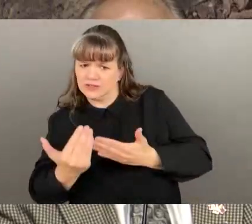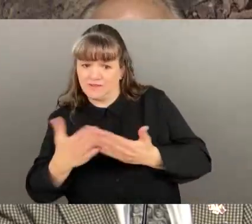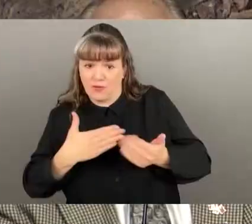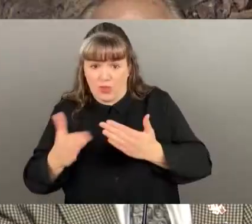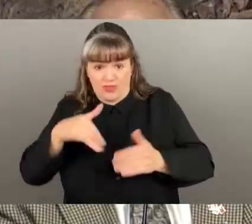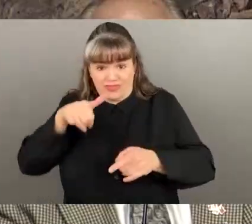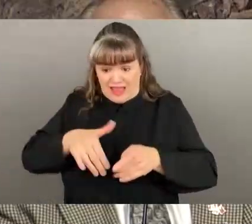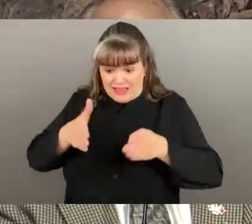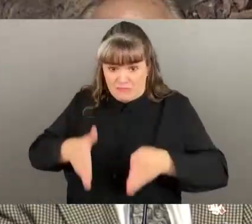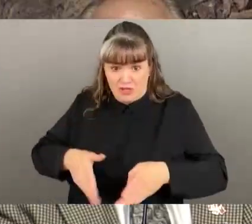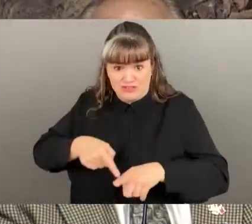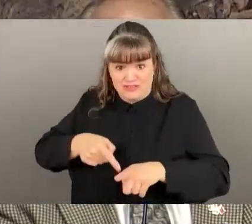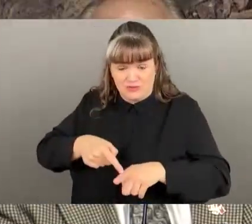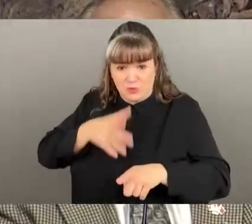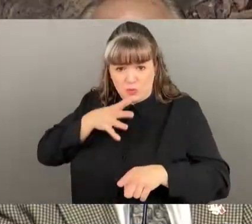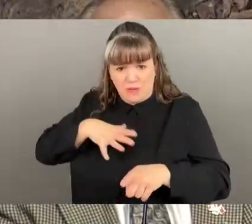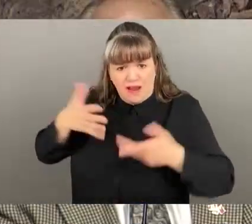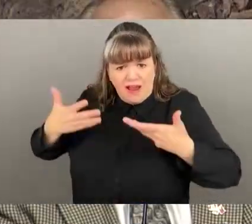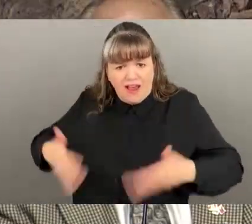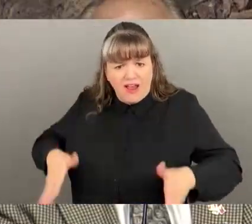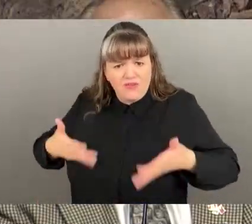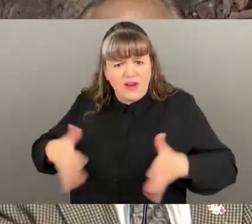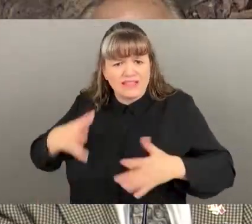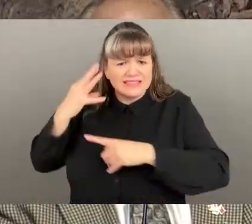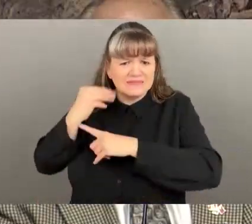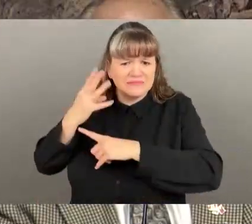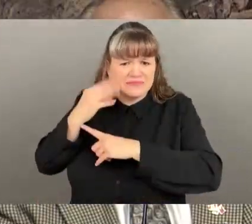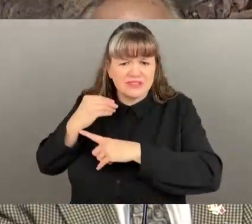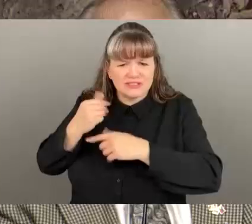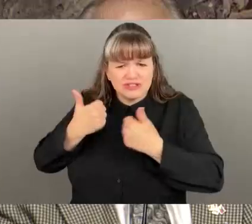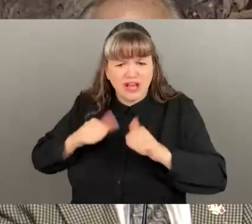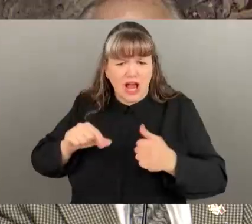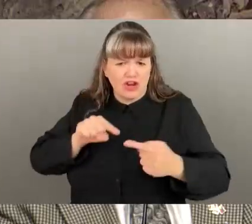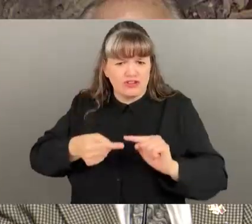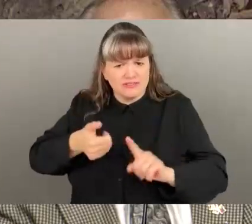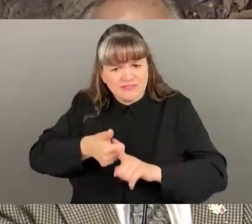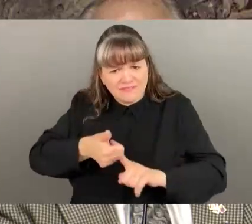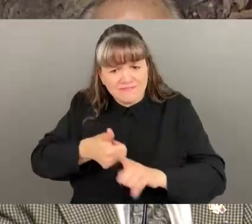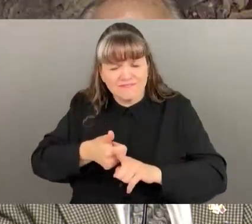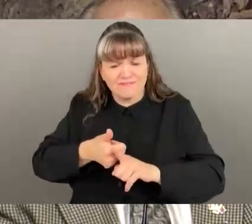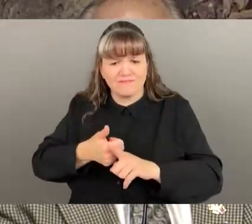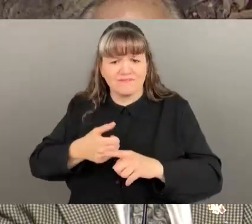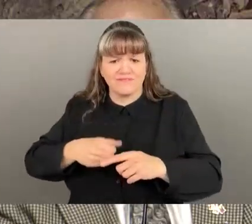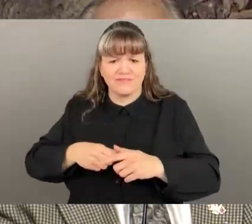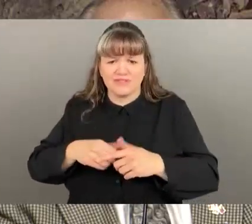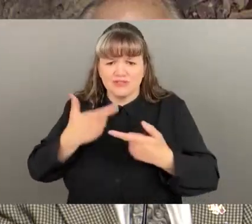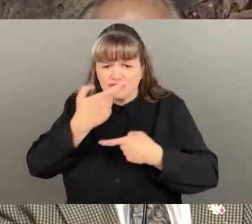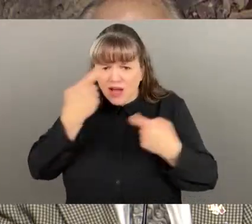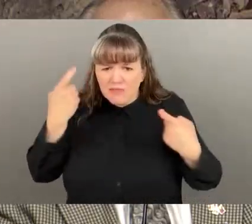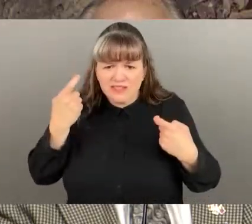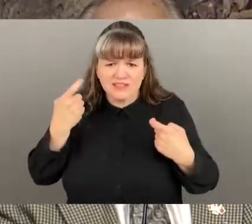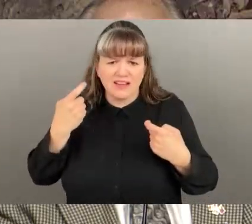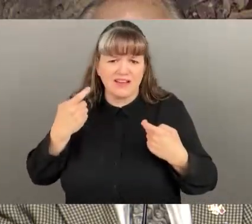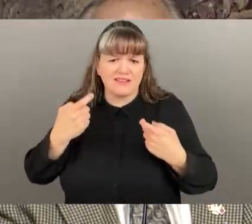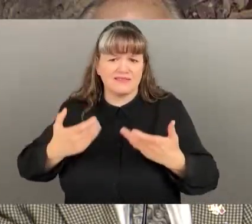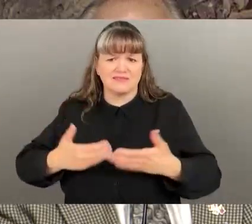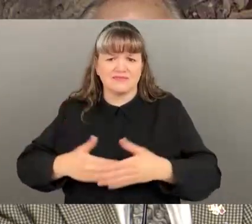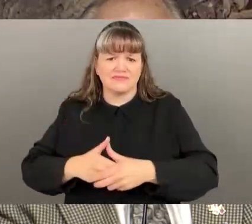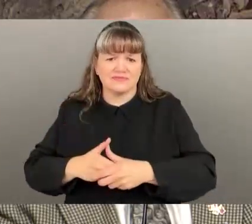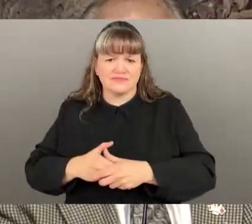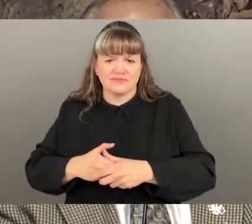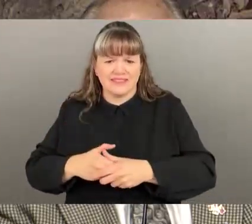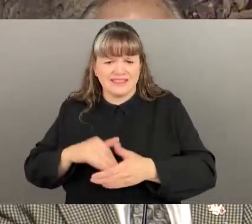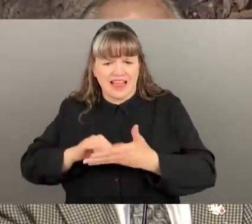was not a one-time error. This was the norm. How can the Minister for Children and Family